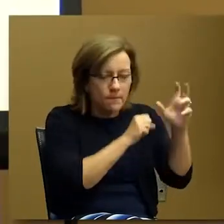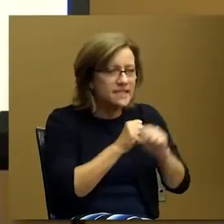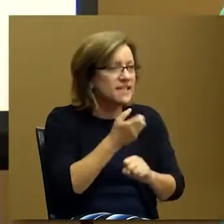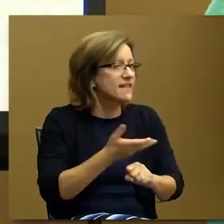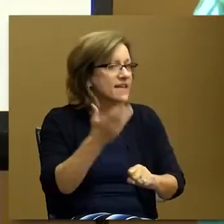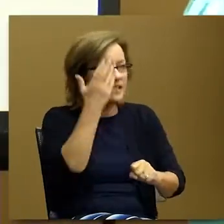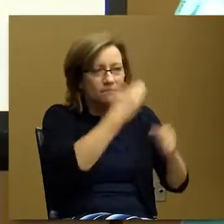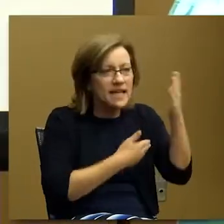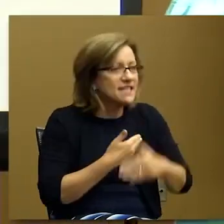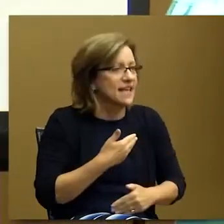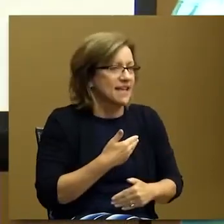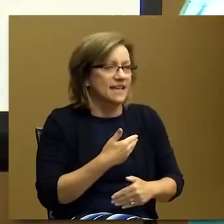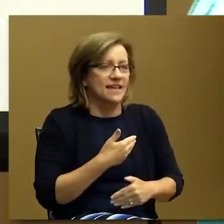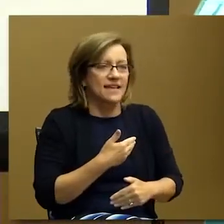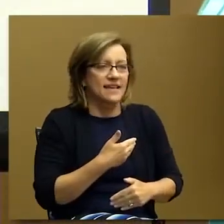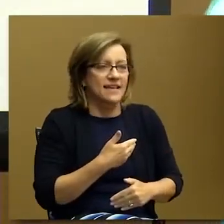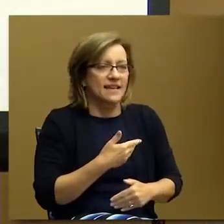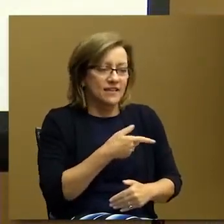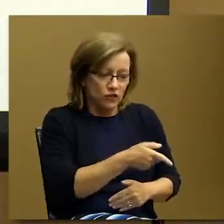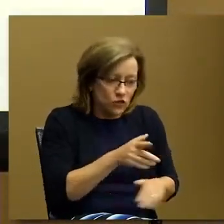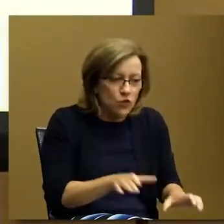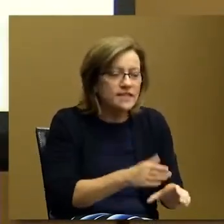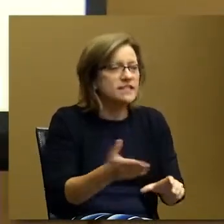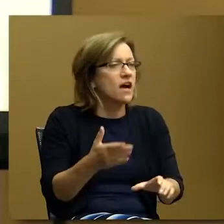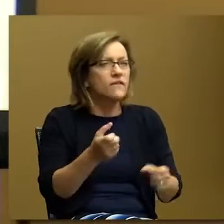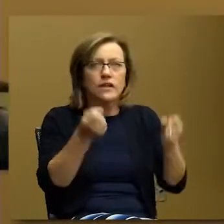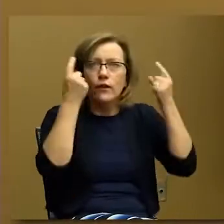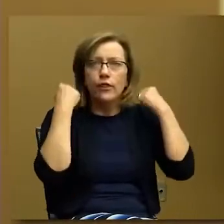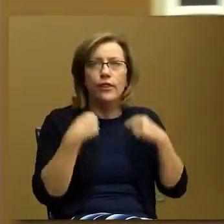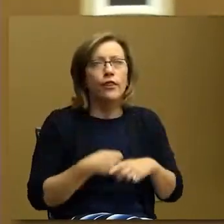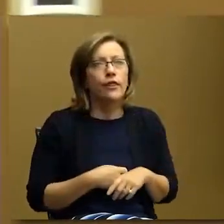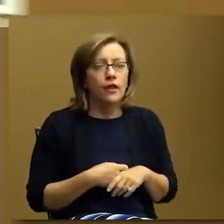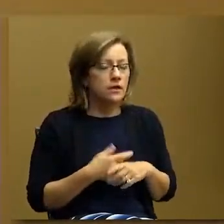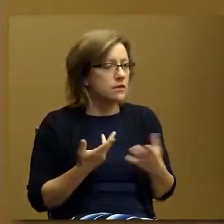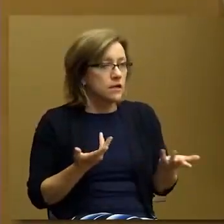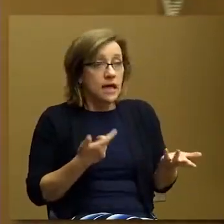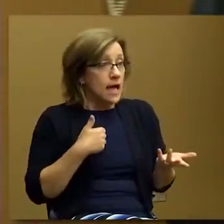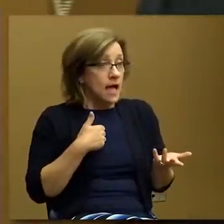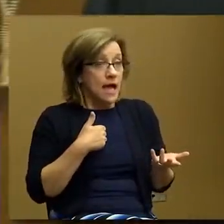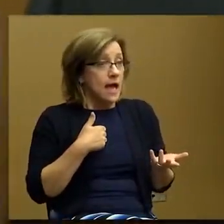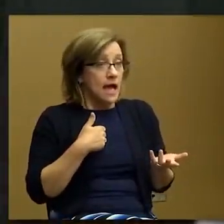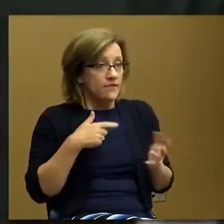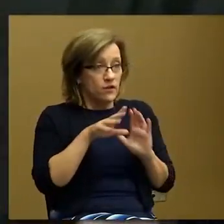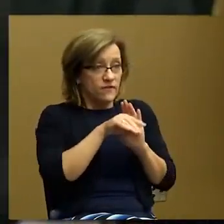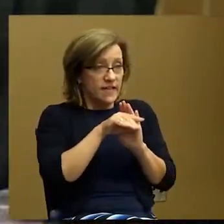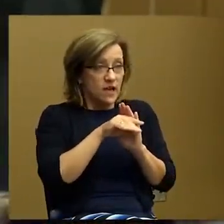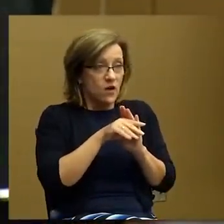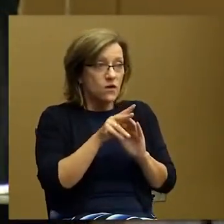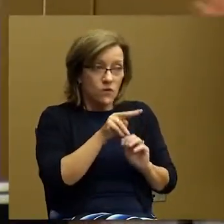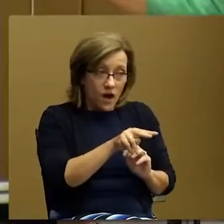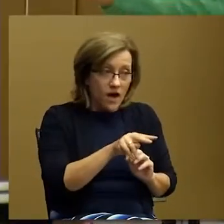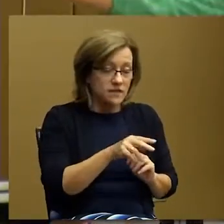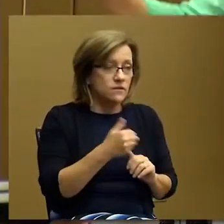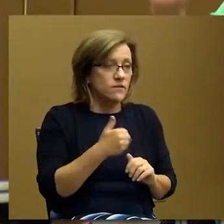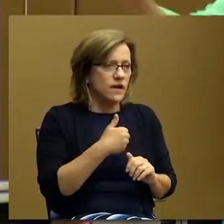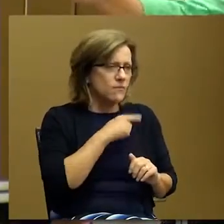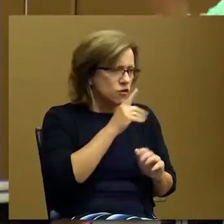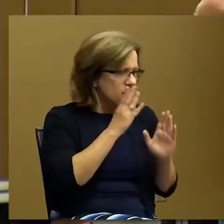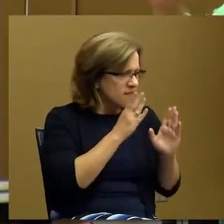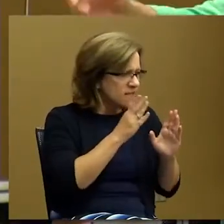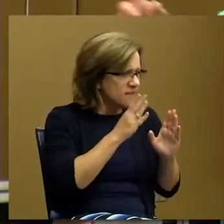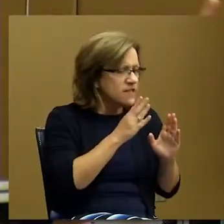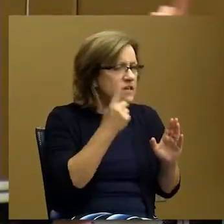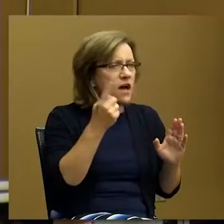things from these kids. Because like I said, as I'm really into Miss Tracy and another kid